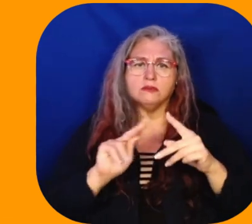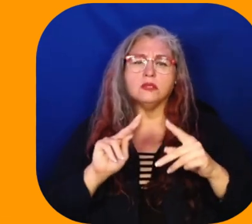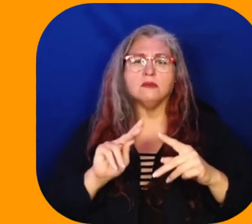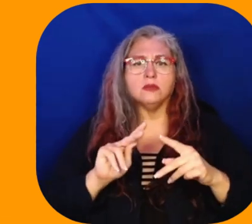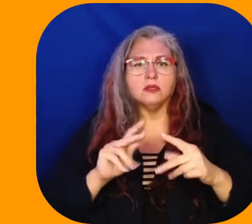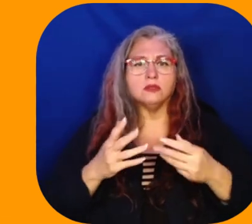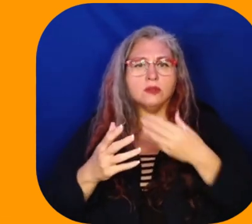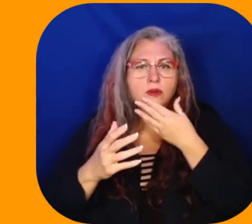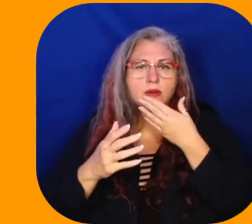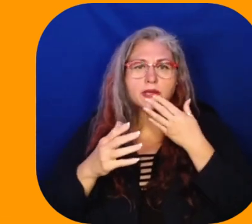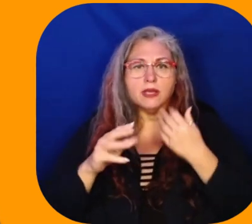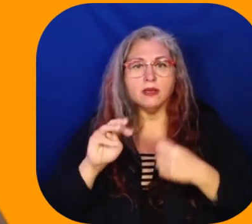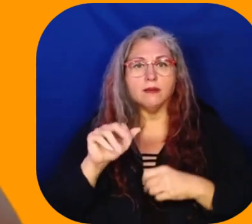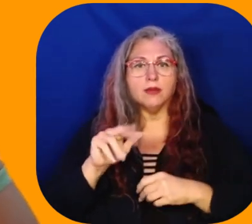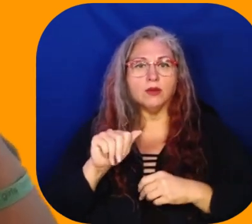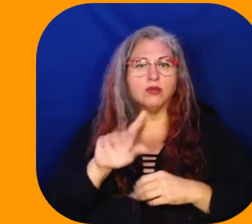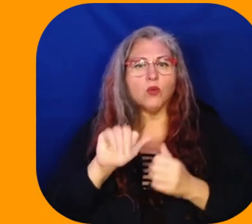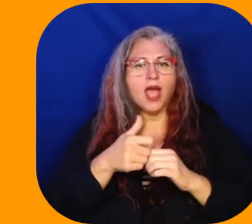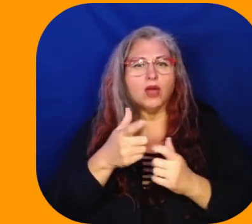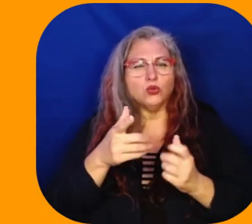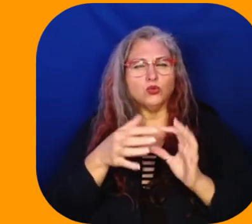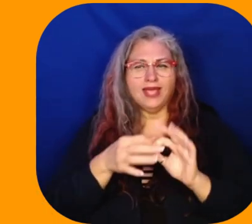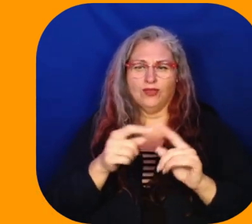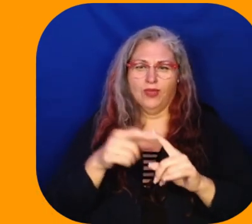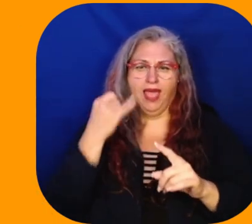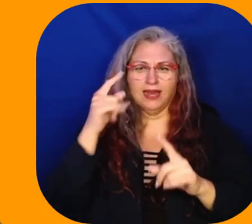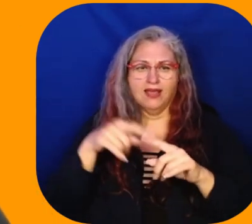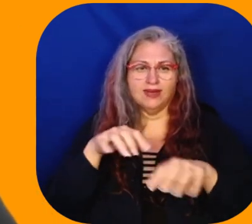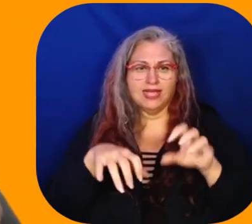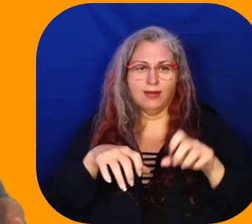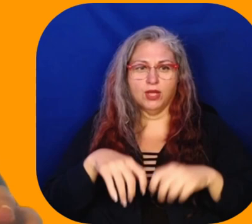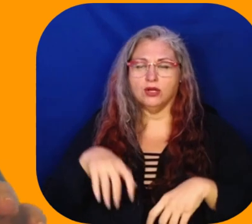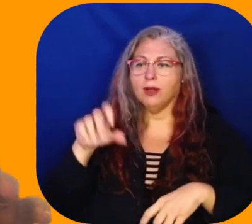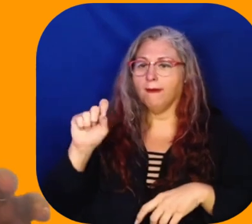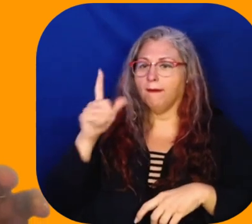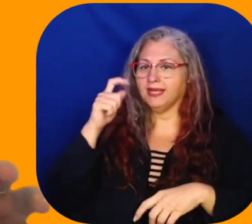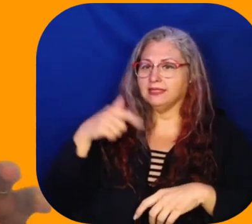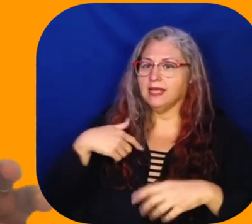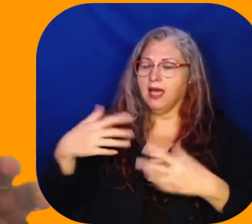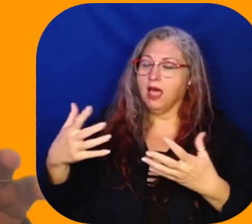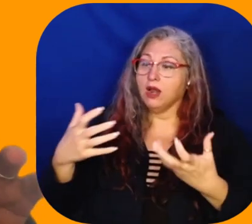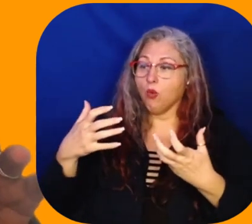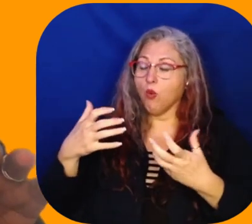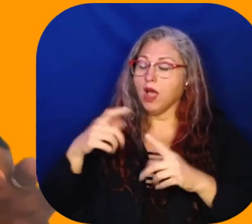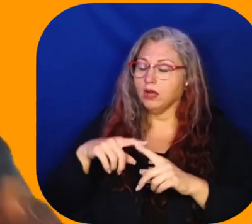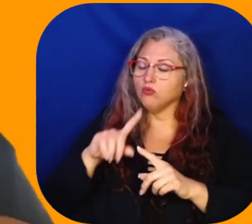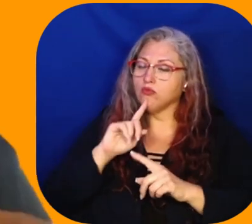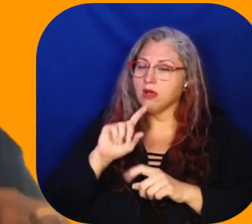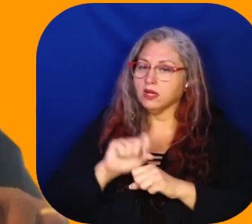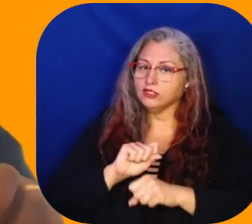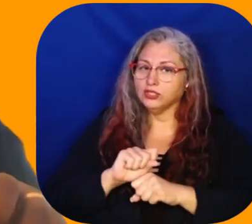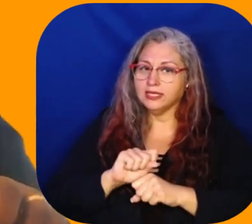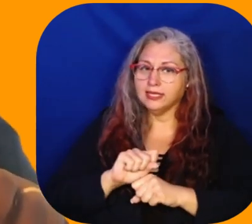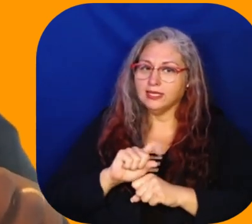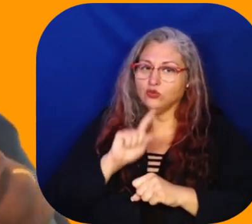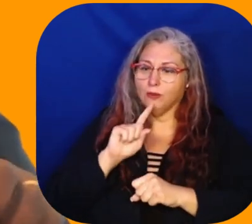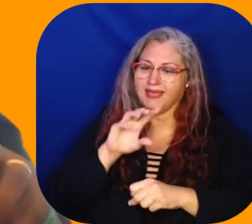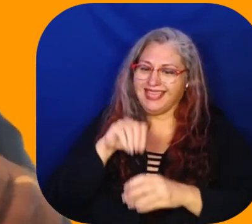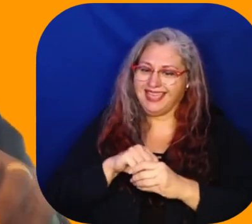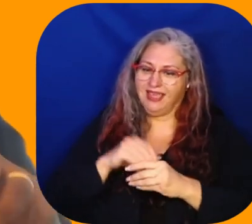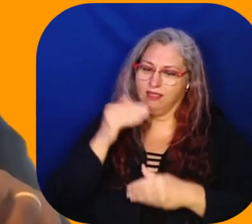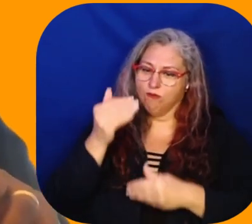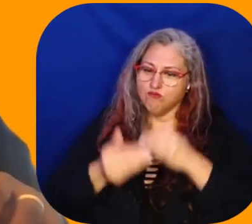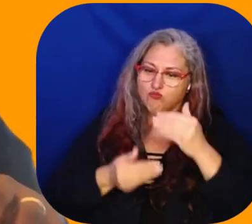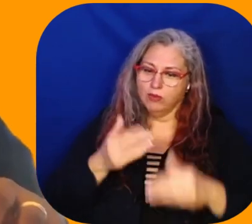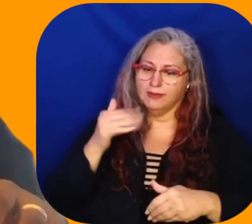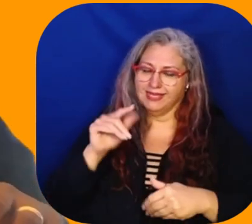how do you arrive at that typewriter? Because I wanted to actually be in the process of that, because that's